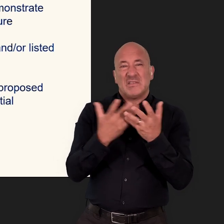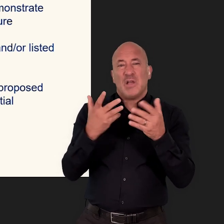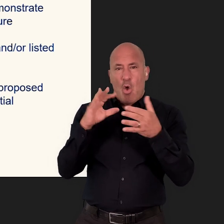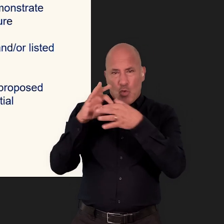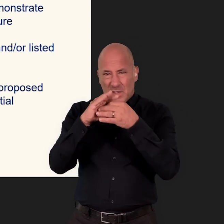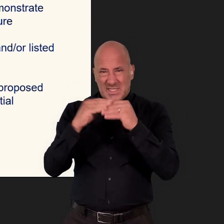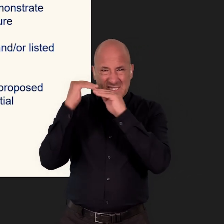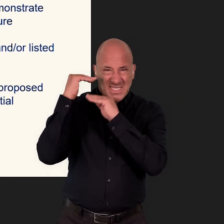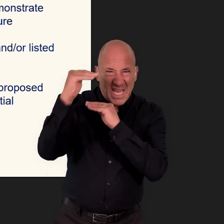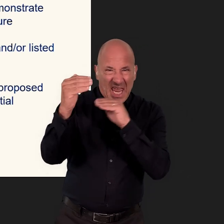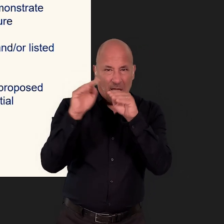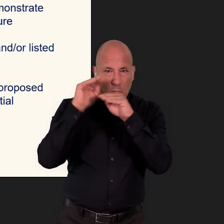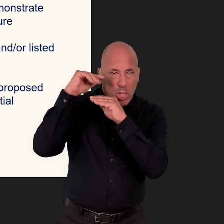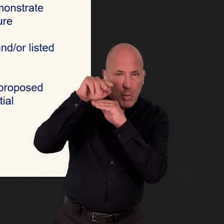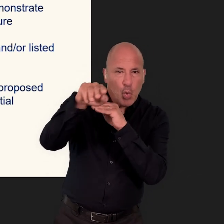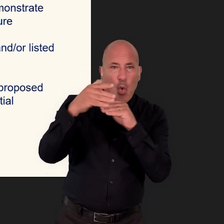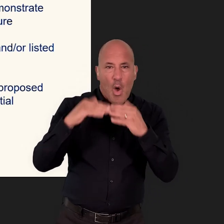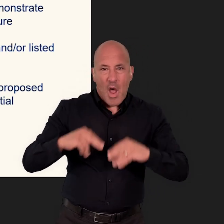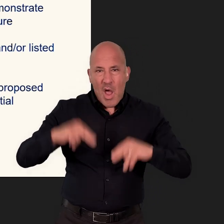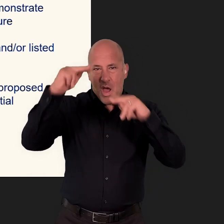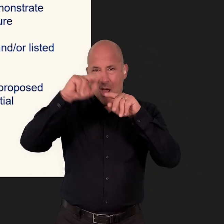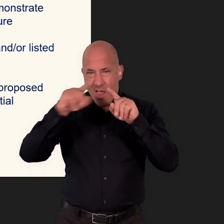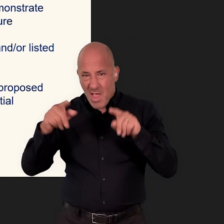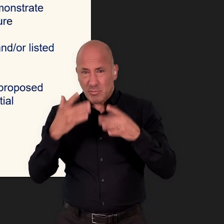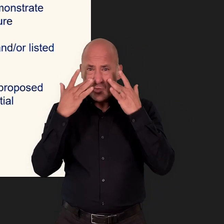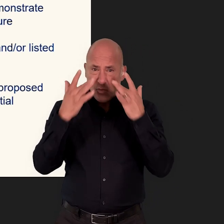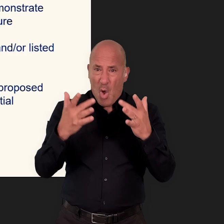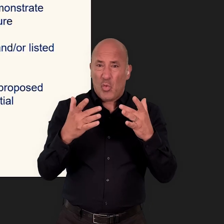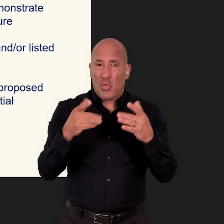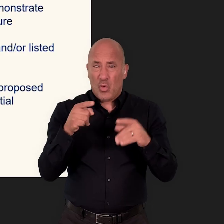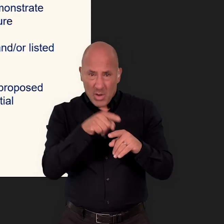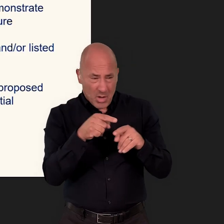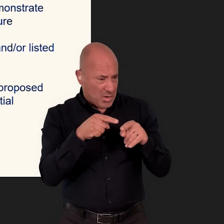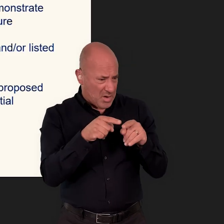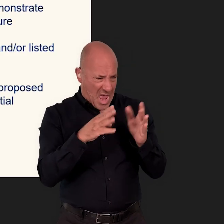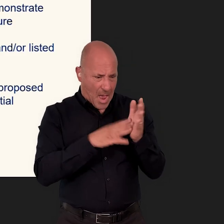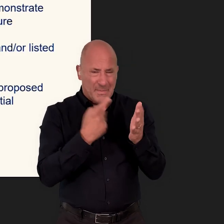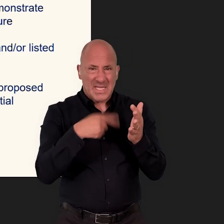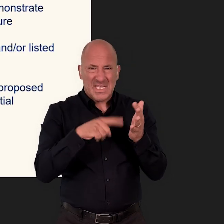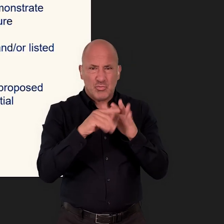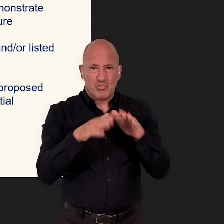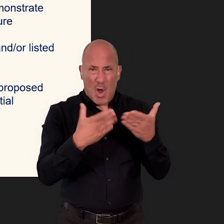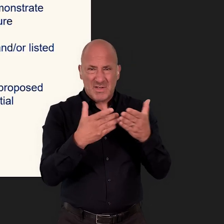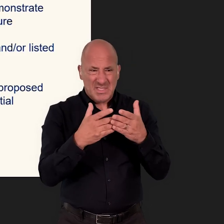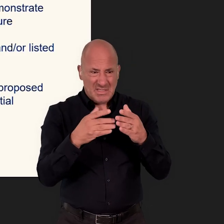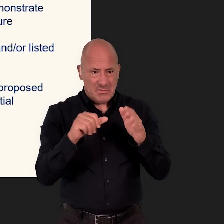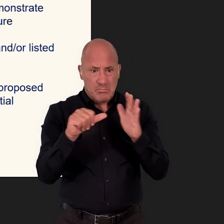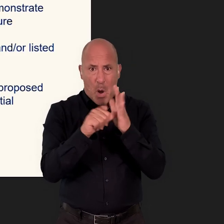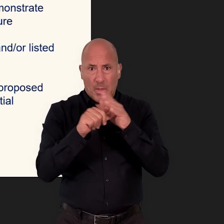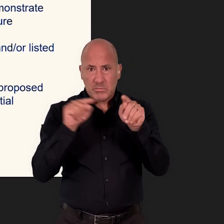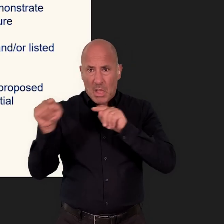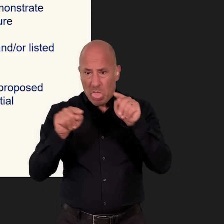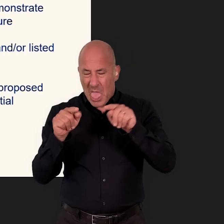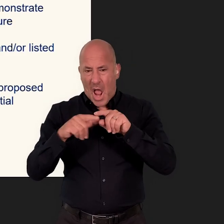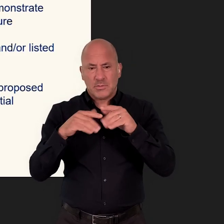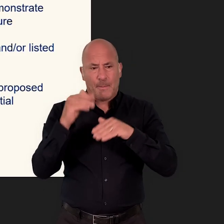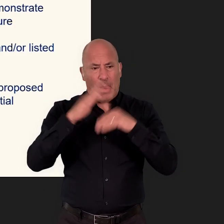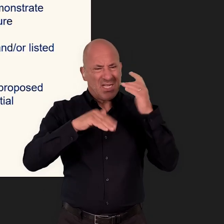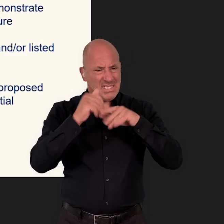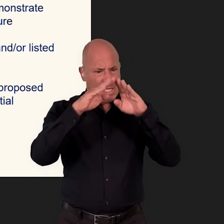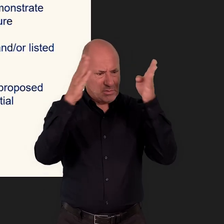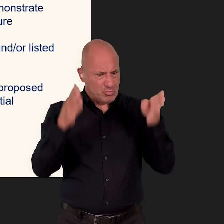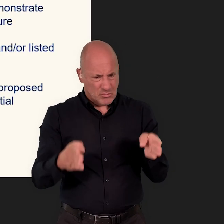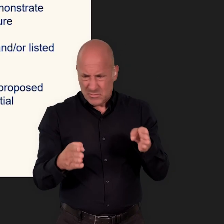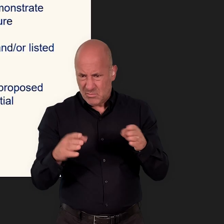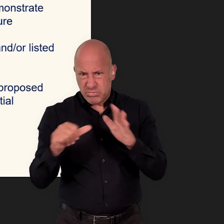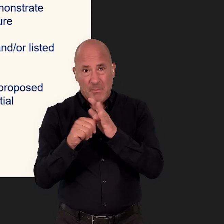coordinated ceiling voids or risers where applicable, to demonstrate that there are no clashes between the different M&E services and the building